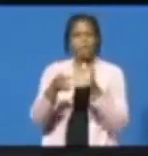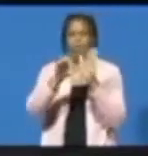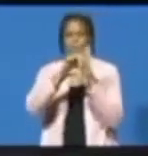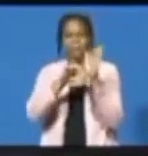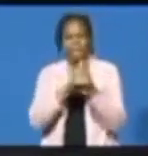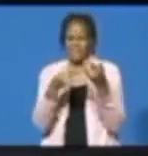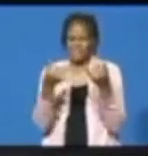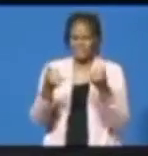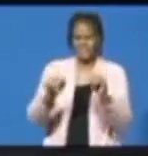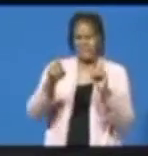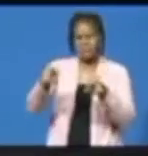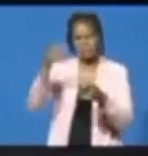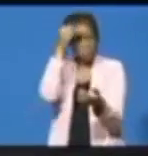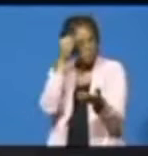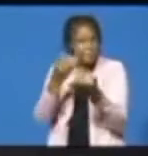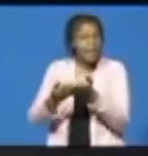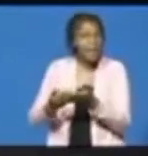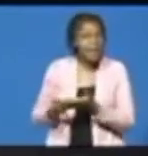still binding?